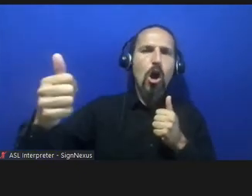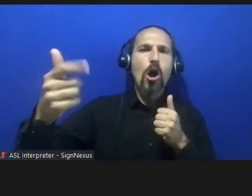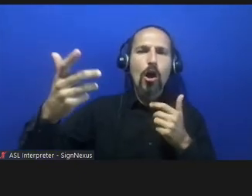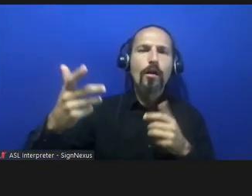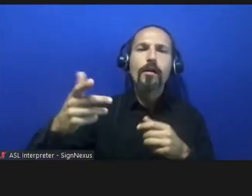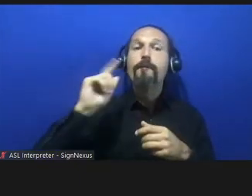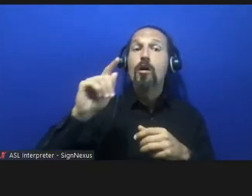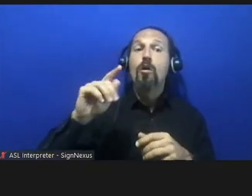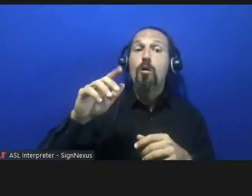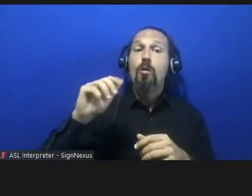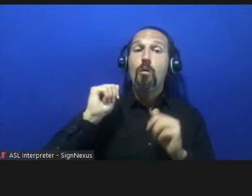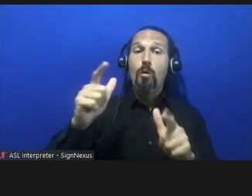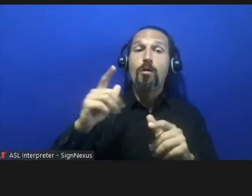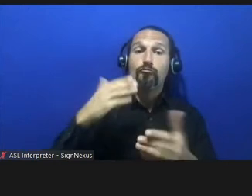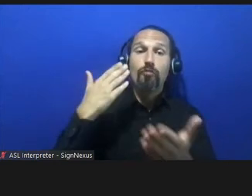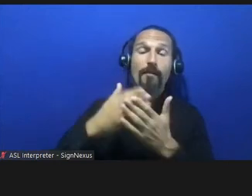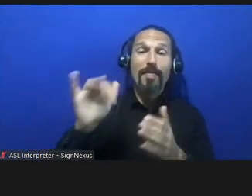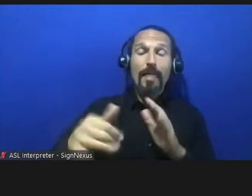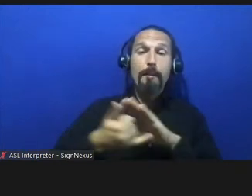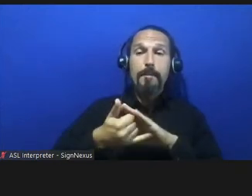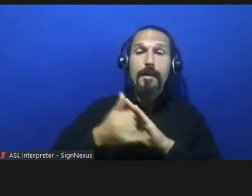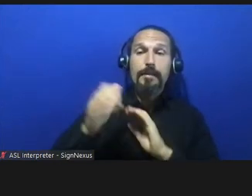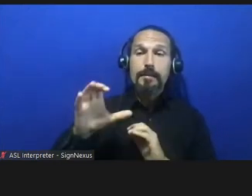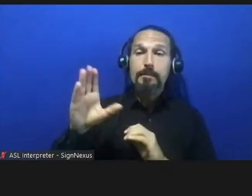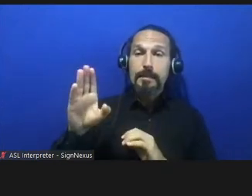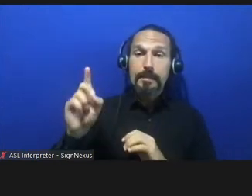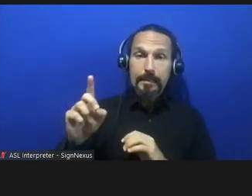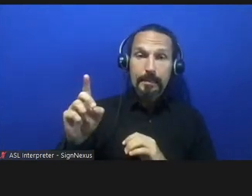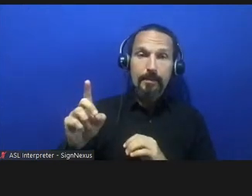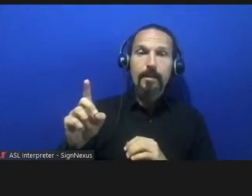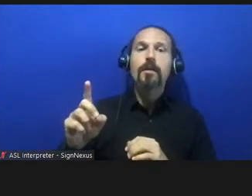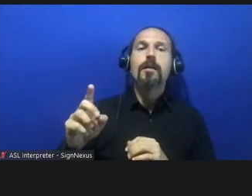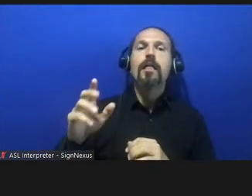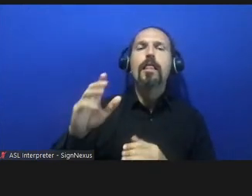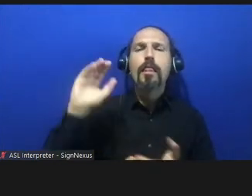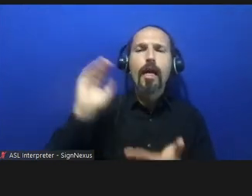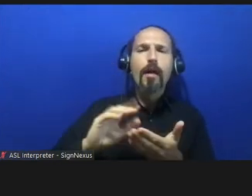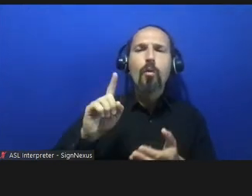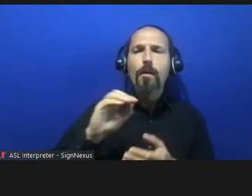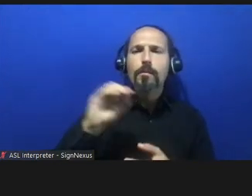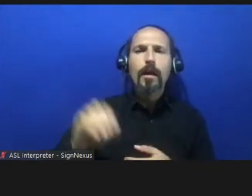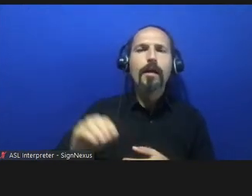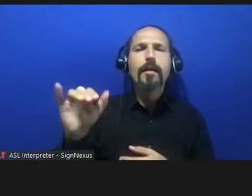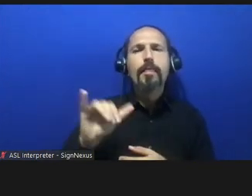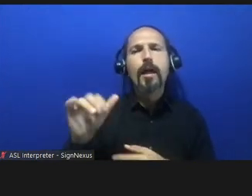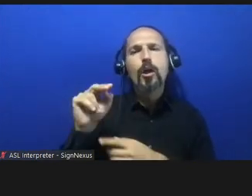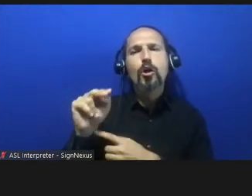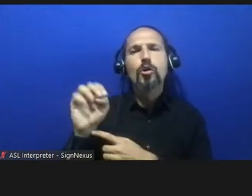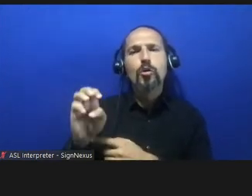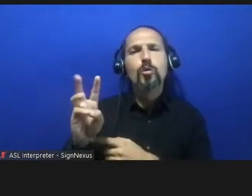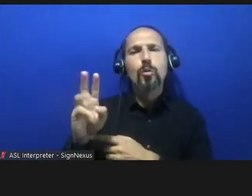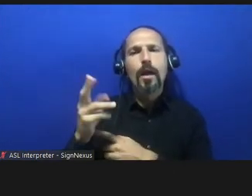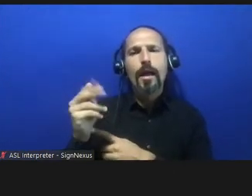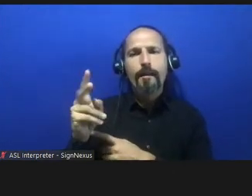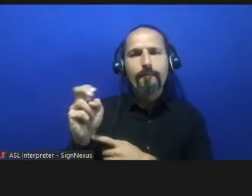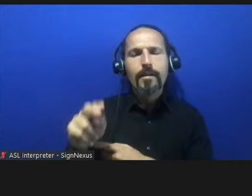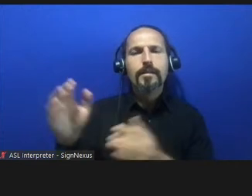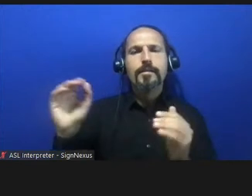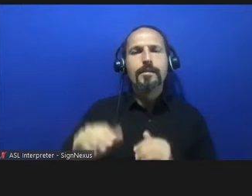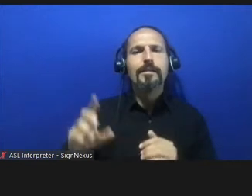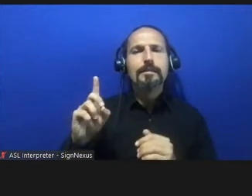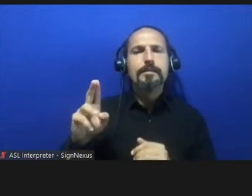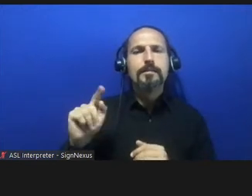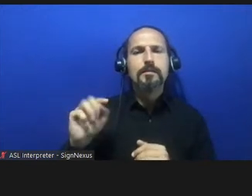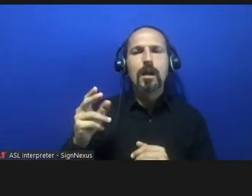of all the commuters to the manhattan central business district fewer than one percent come from counties like new haven and duchess about one to three